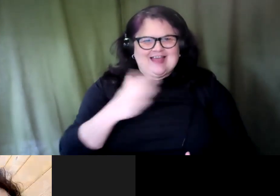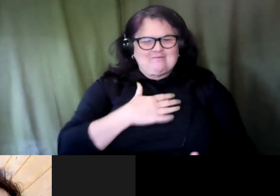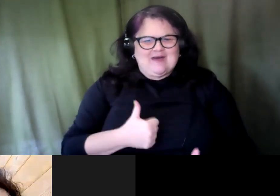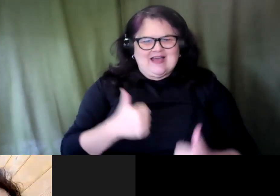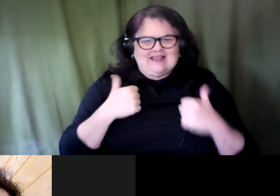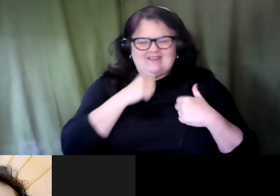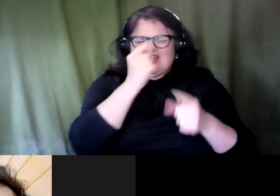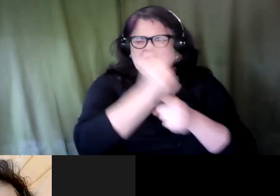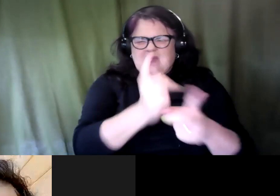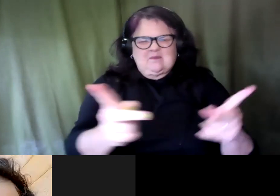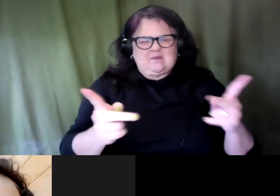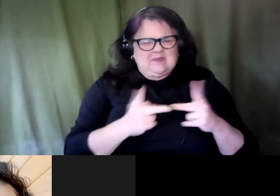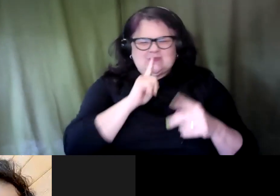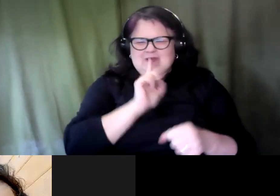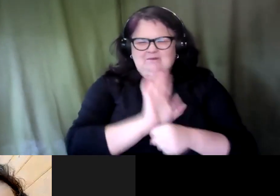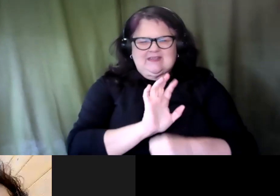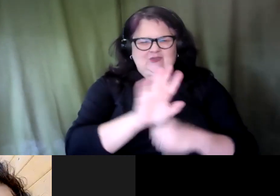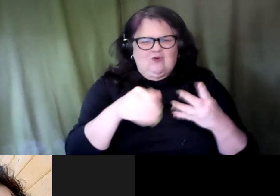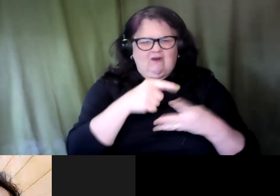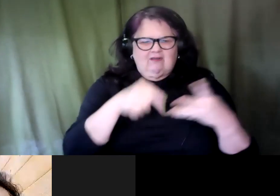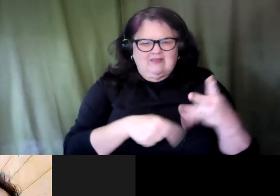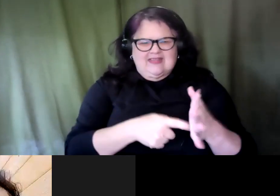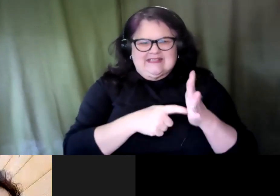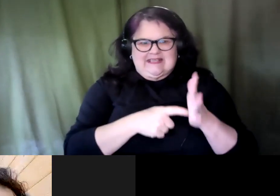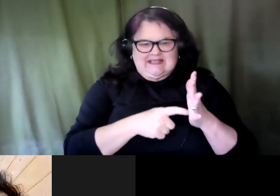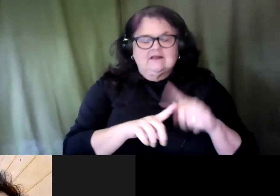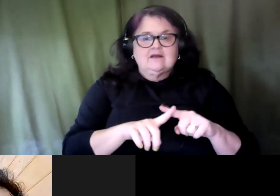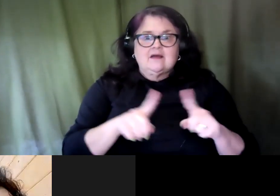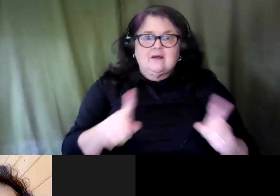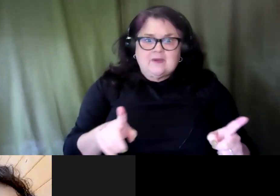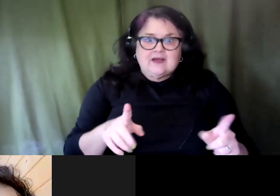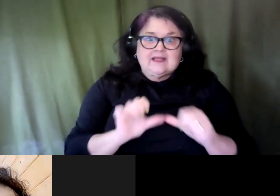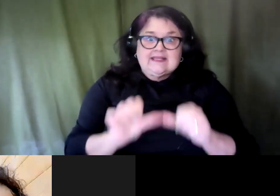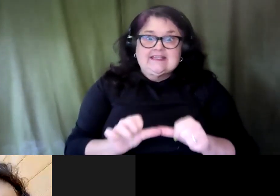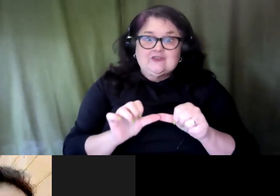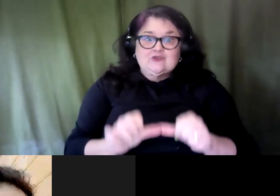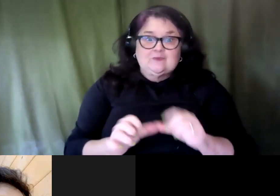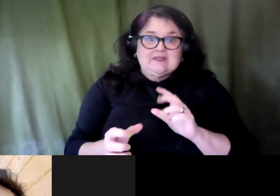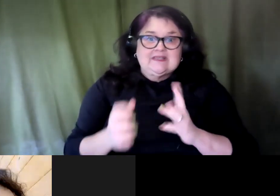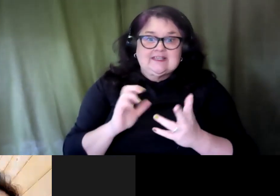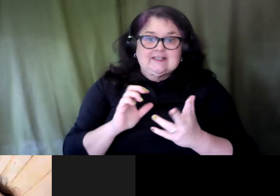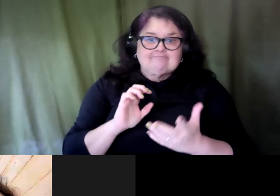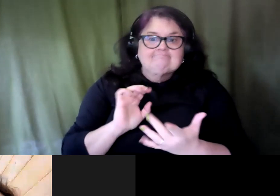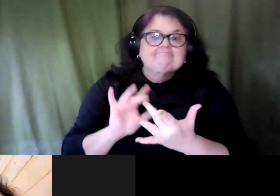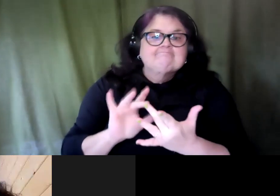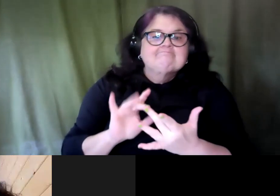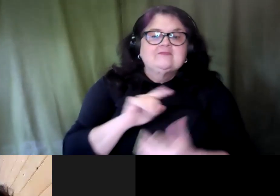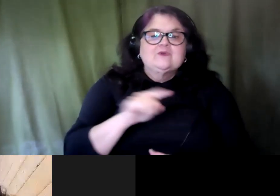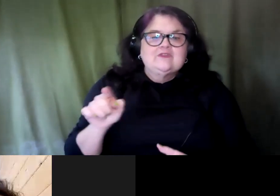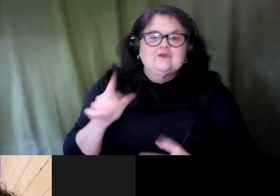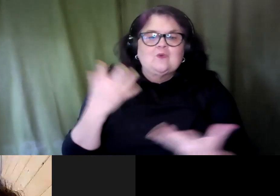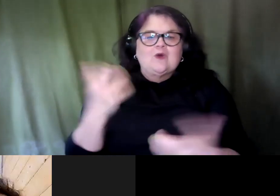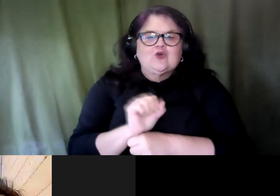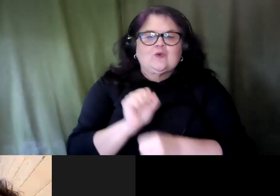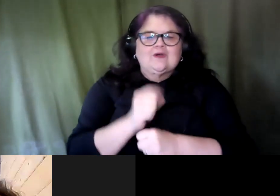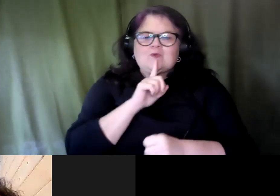right in the right place to commit to all that is needed, but continuing to be in touch with what you're working on is obviously very profound, and